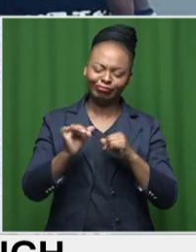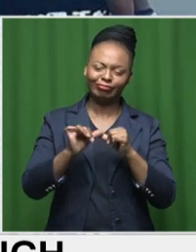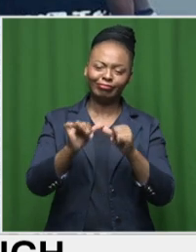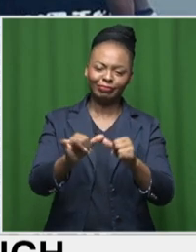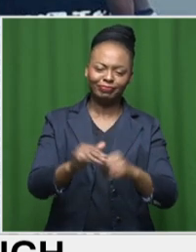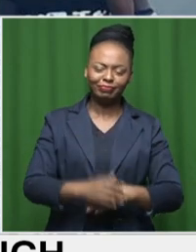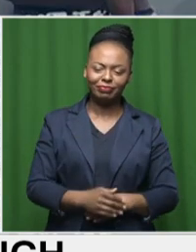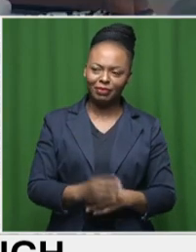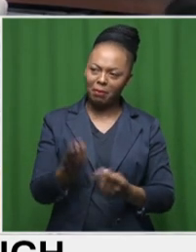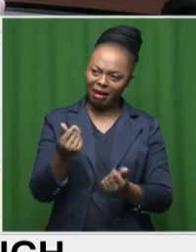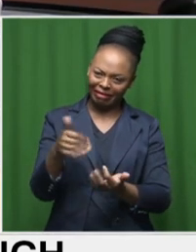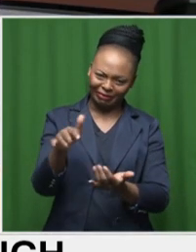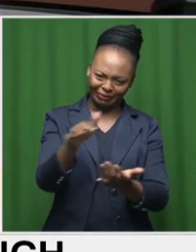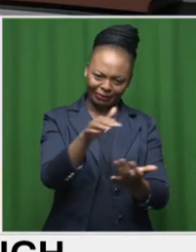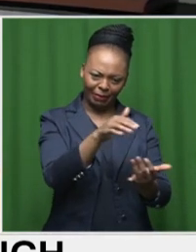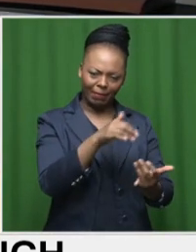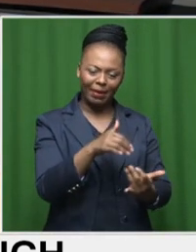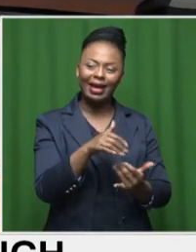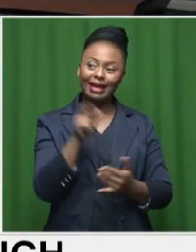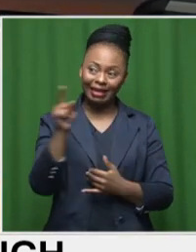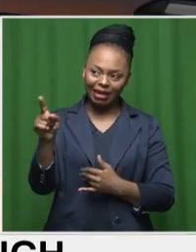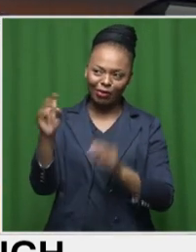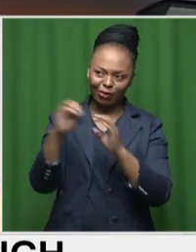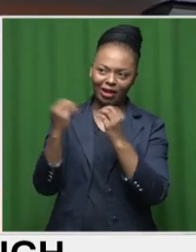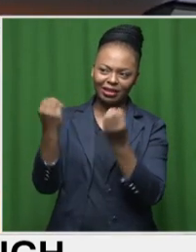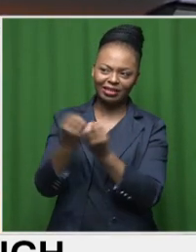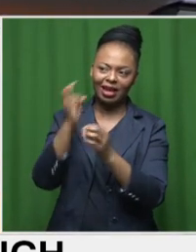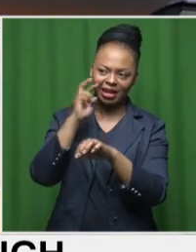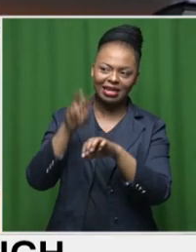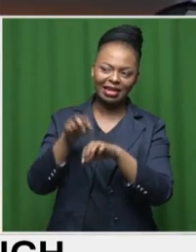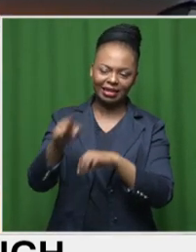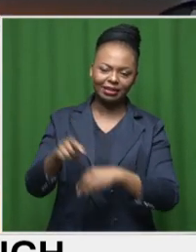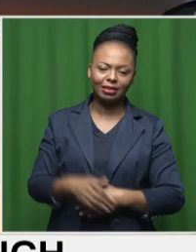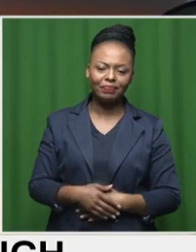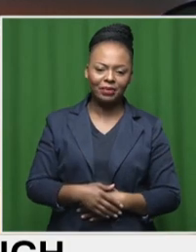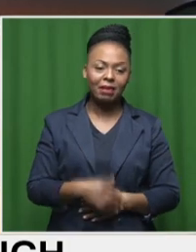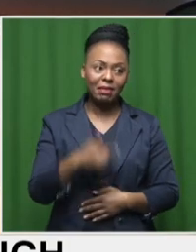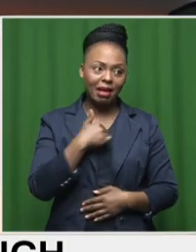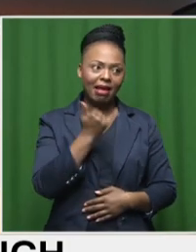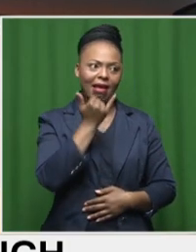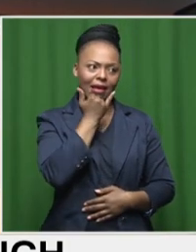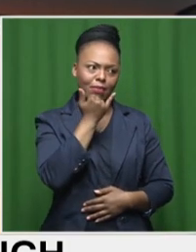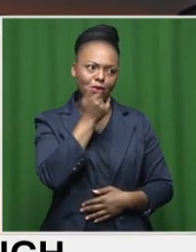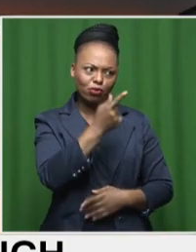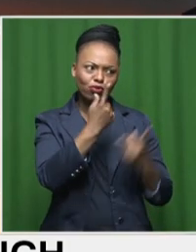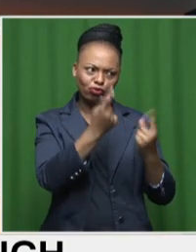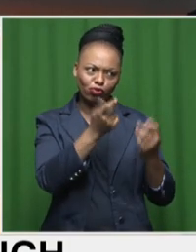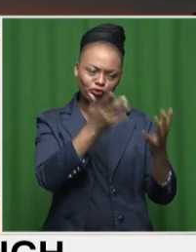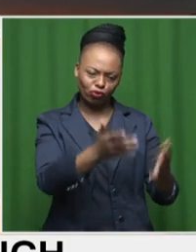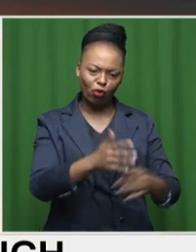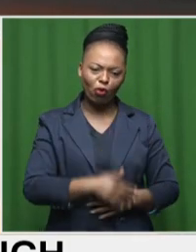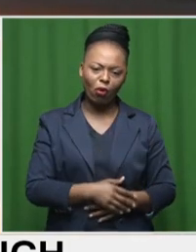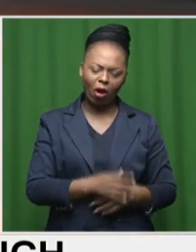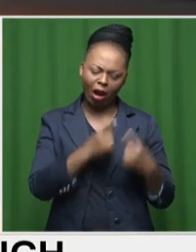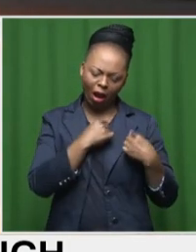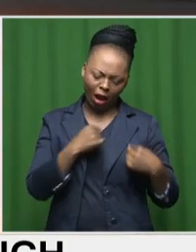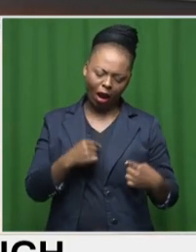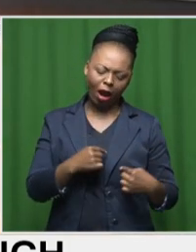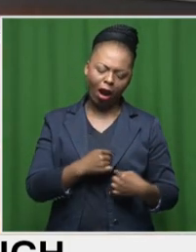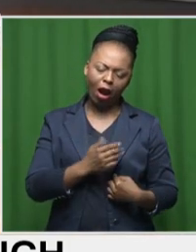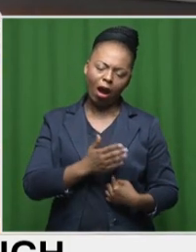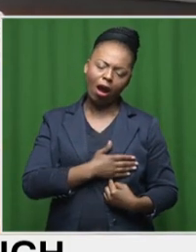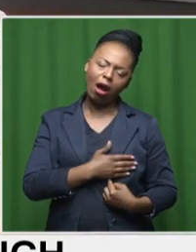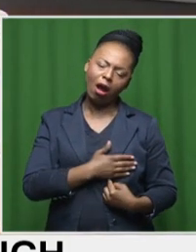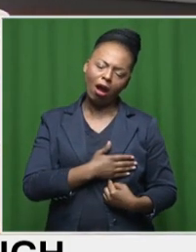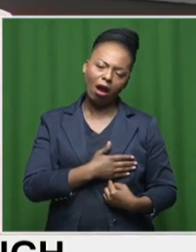do, raise some money for them. They need it. Absolutely. And we're so grateful that you actually do that. And it speaks to the heart of